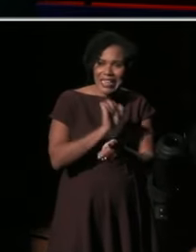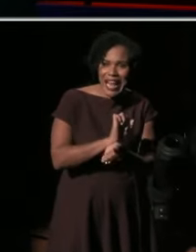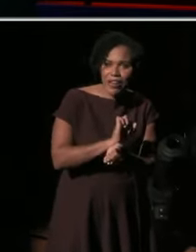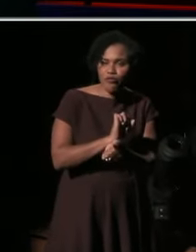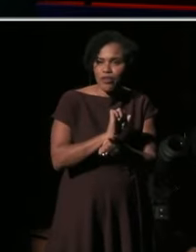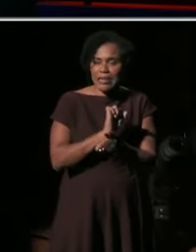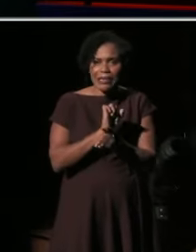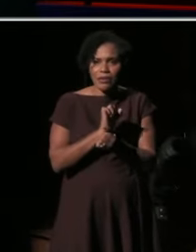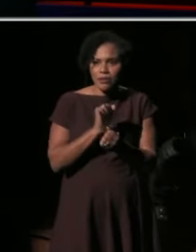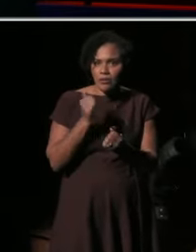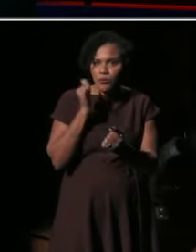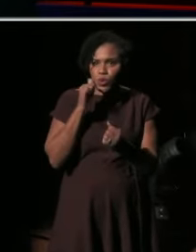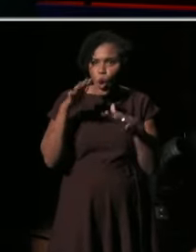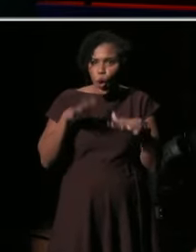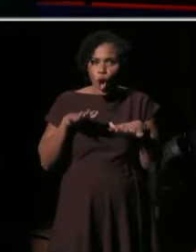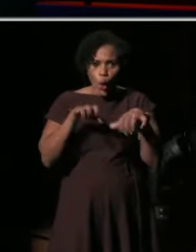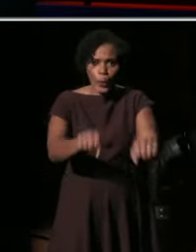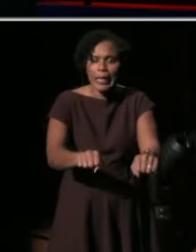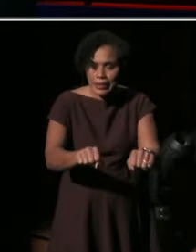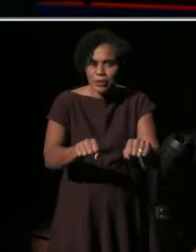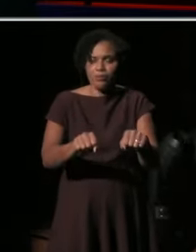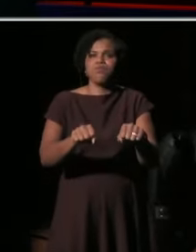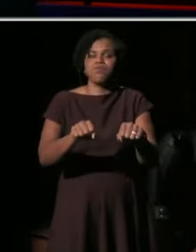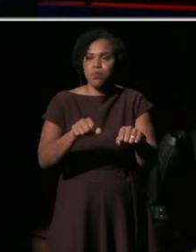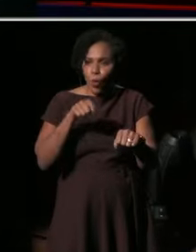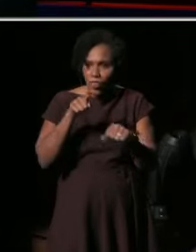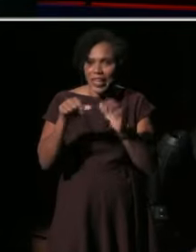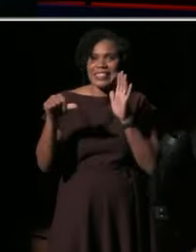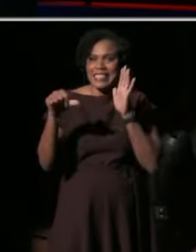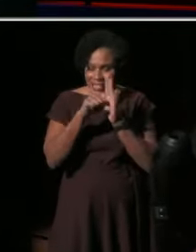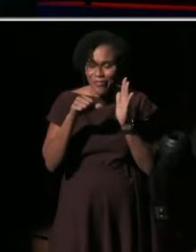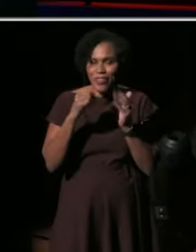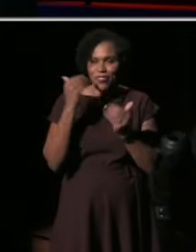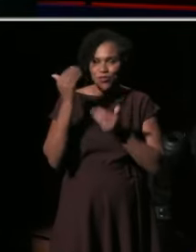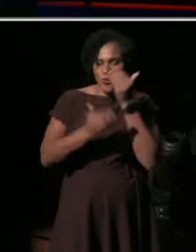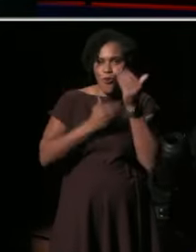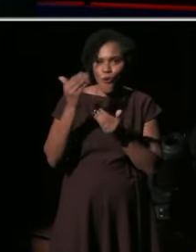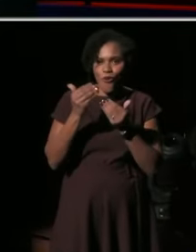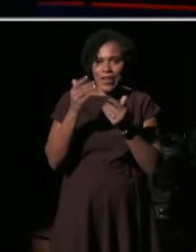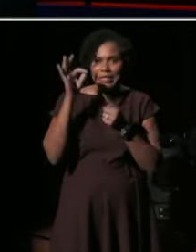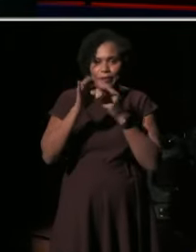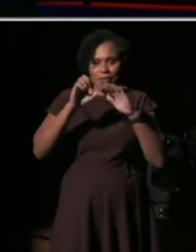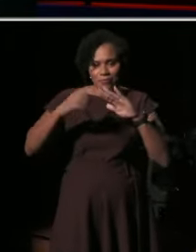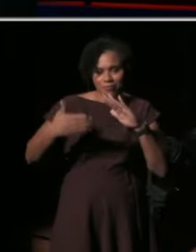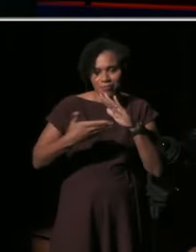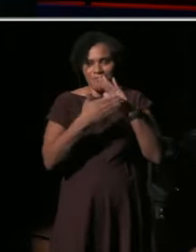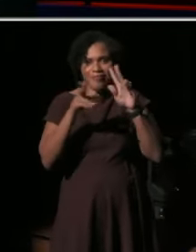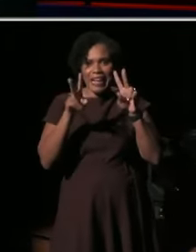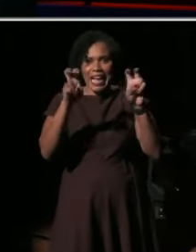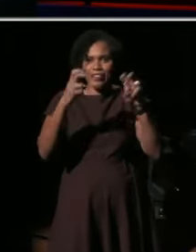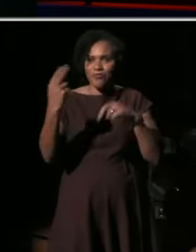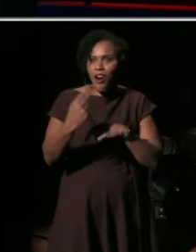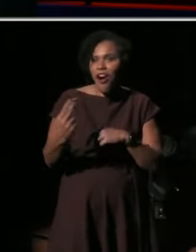easy subject, so especially in an arts category, and it's something that we should all